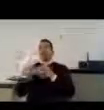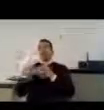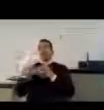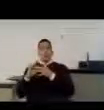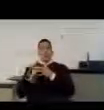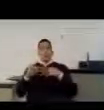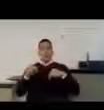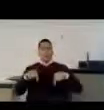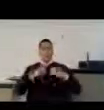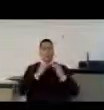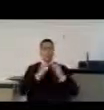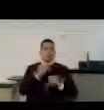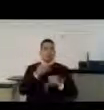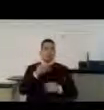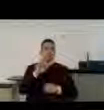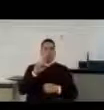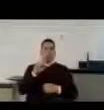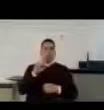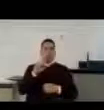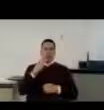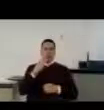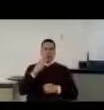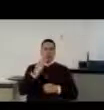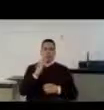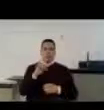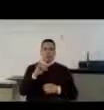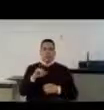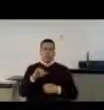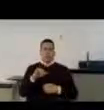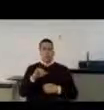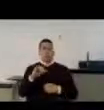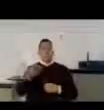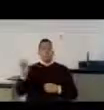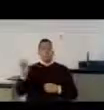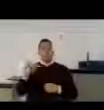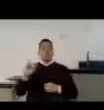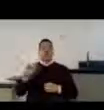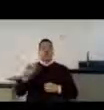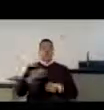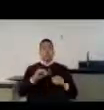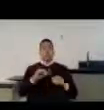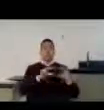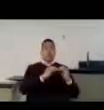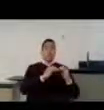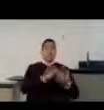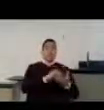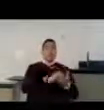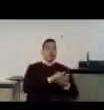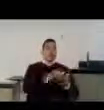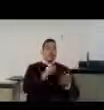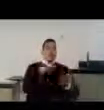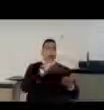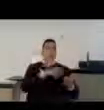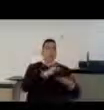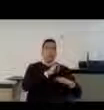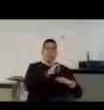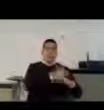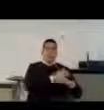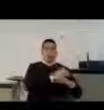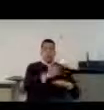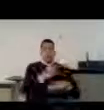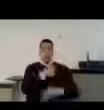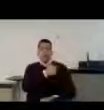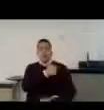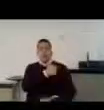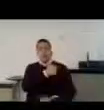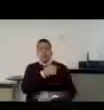with Respectability. And deepest gratitude to New York Women's Foundation and the Coca-Cola